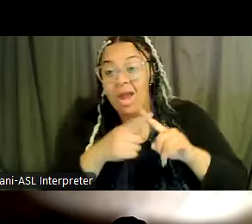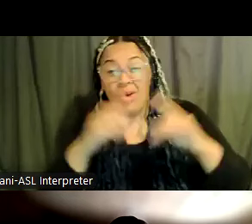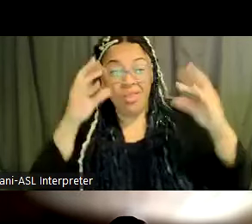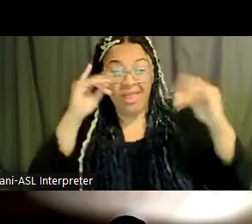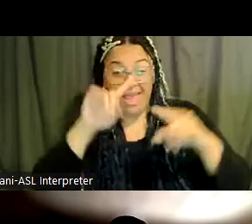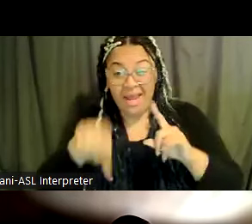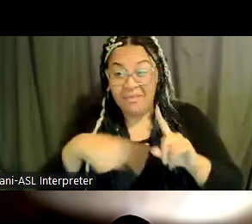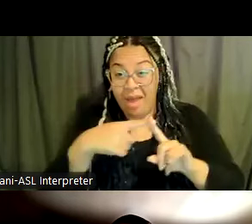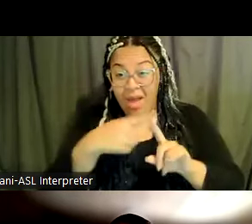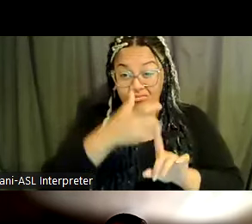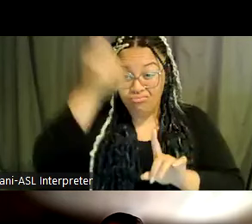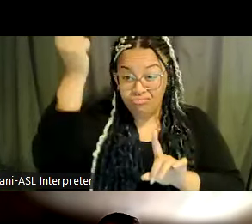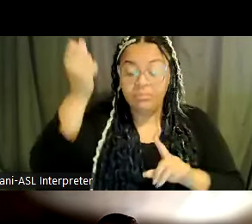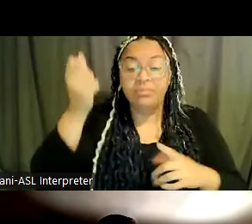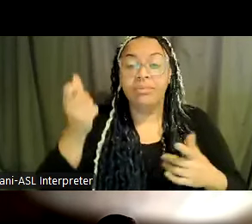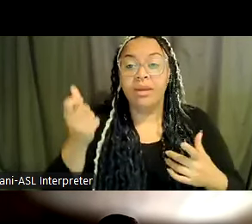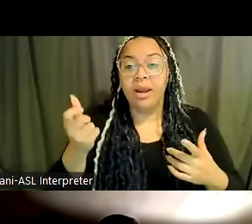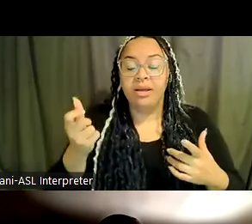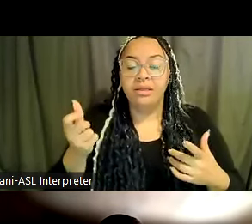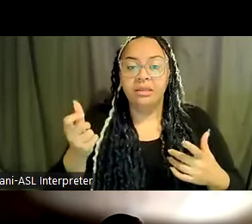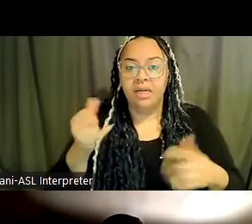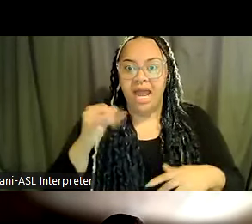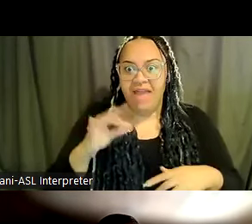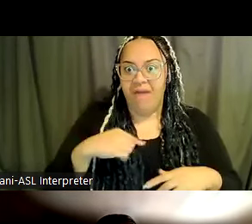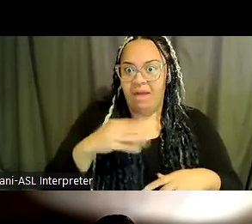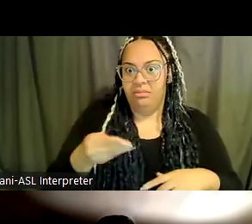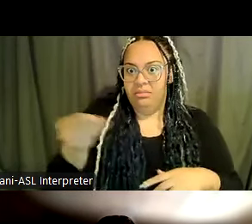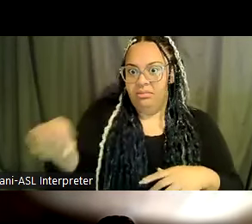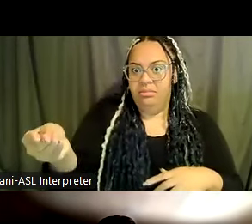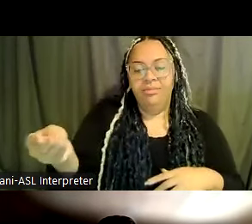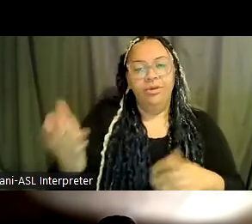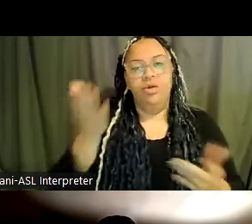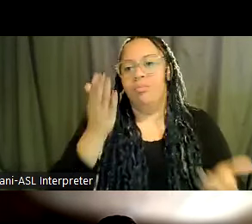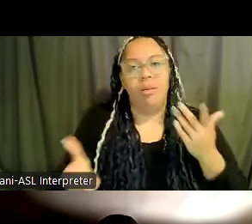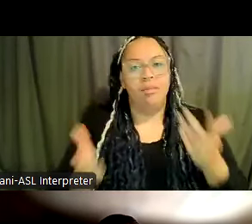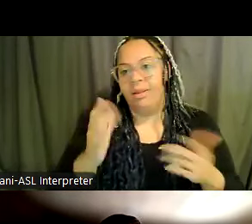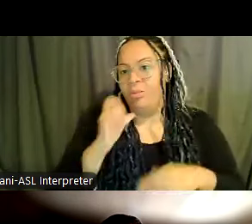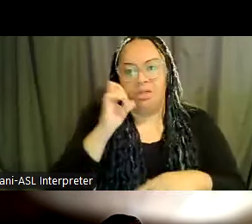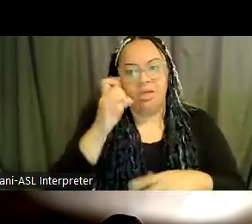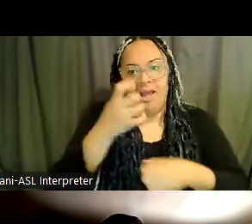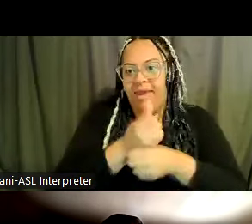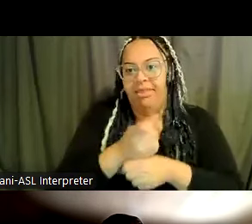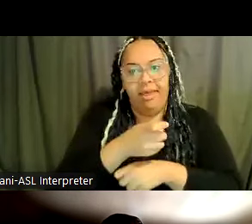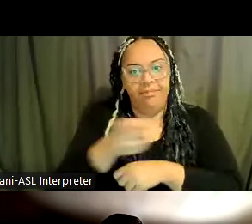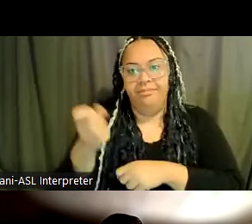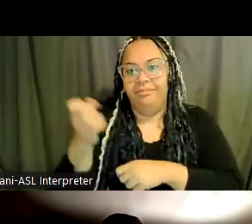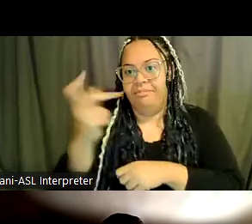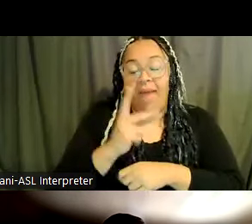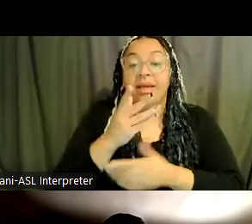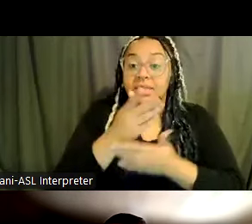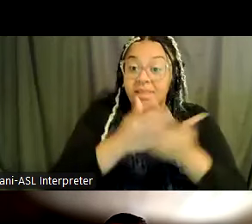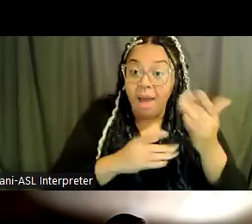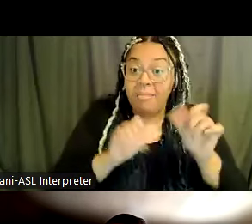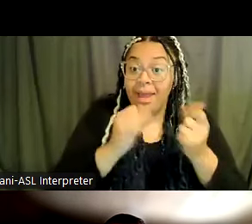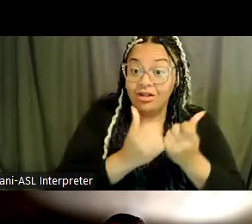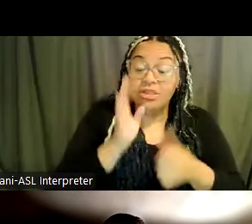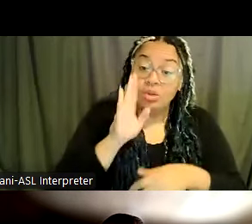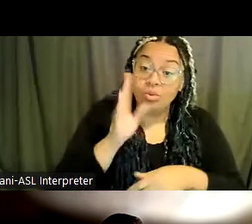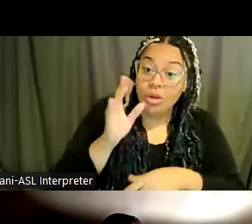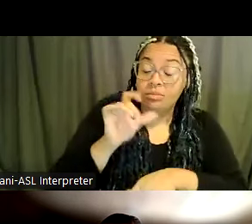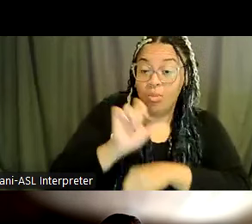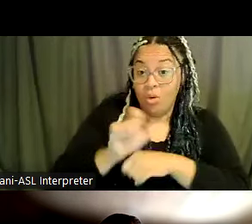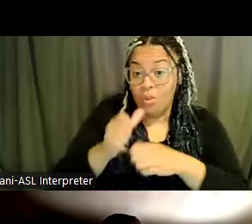If I turn it over, the reality is you likely will not get that firearm back. Some agencies will work with you in storage,